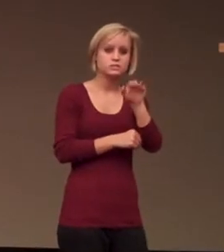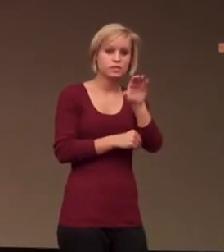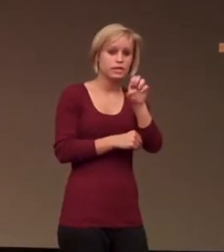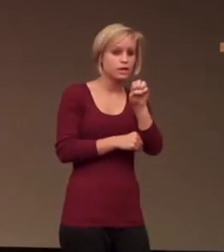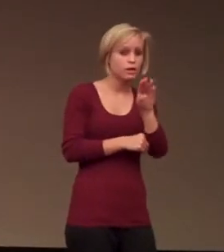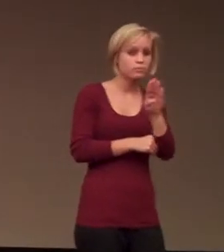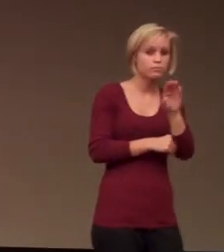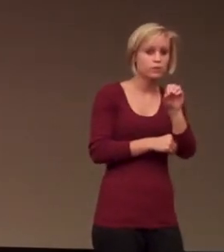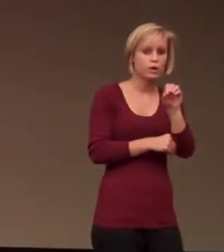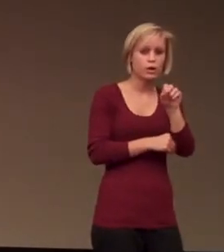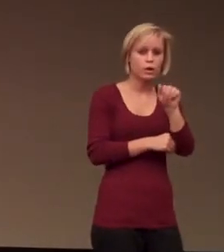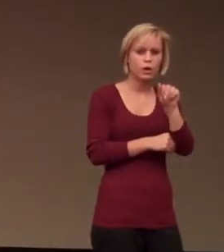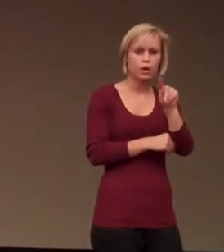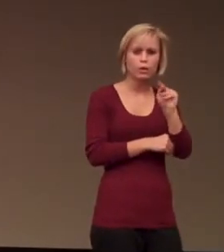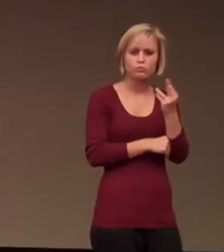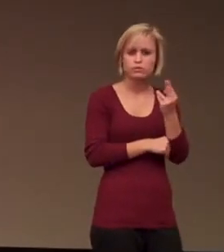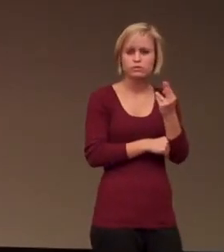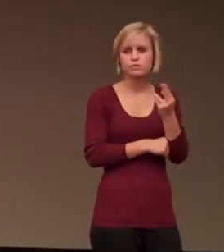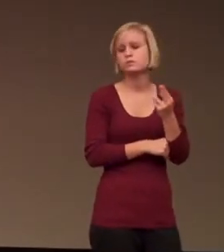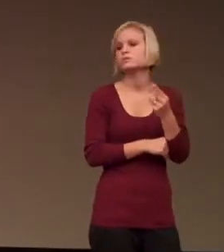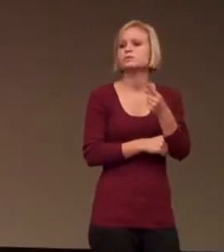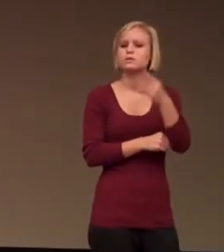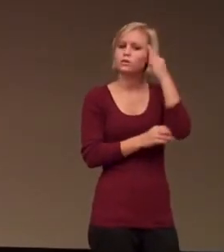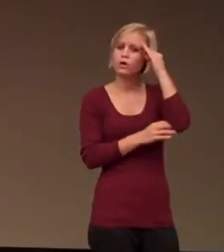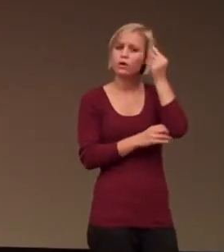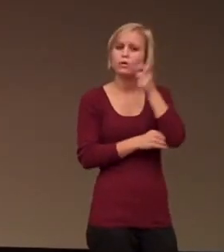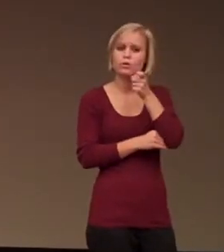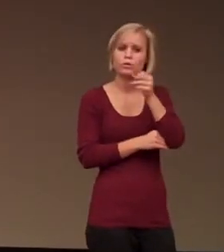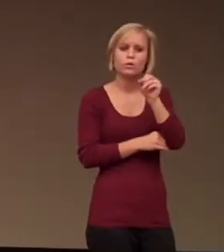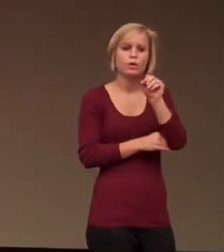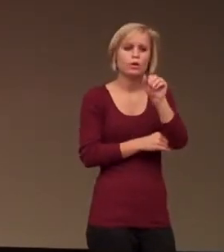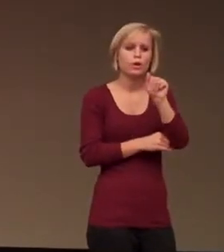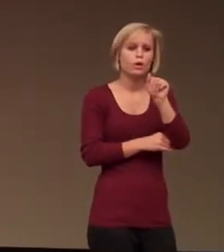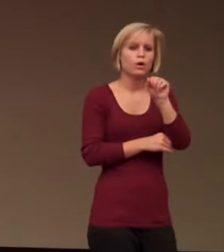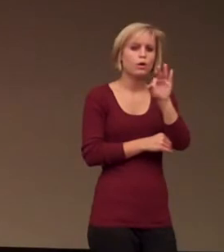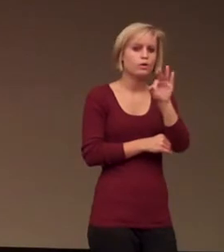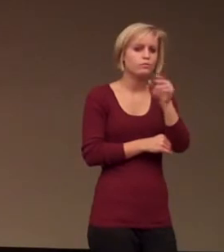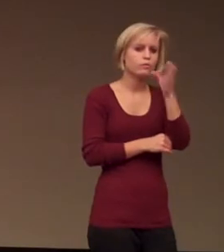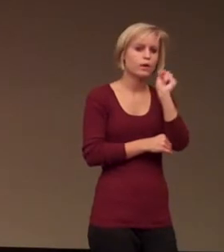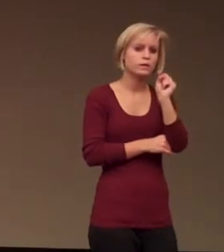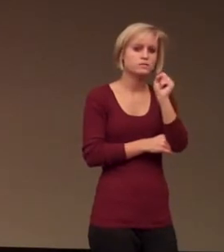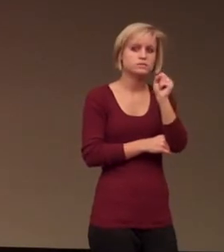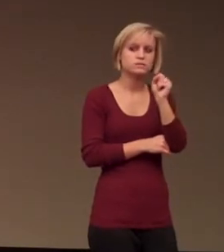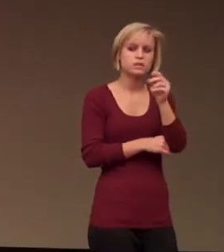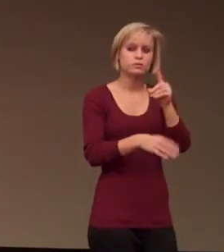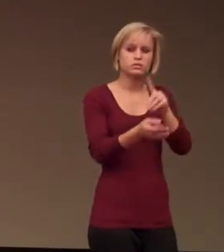Oaf, I forgot Oaf. You know who Oaf was, don't you? Oaf was a doctor.